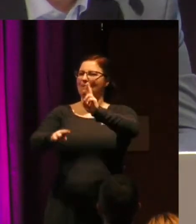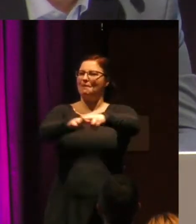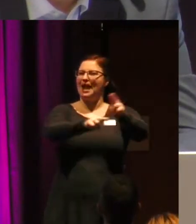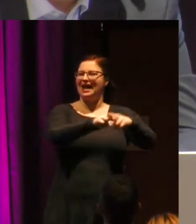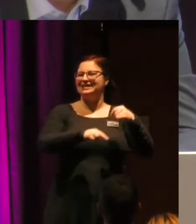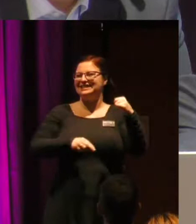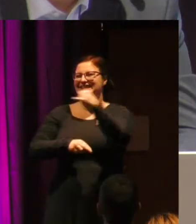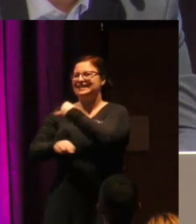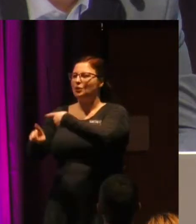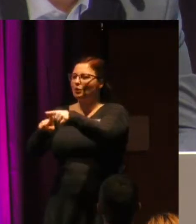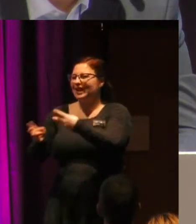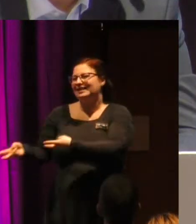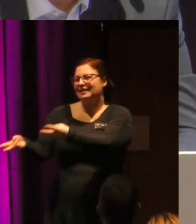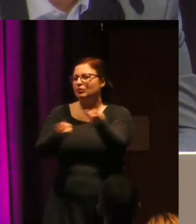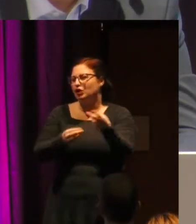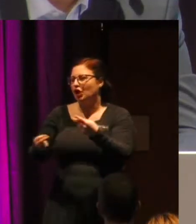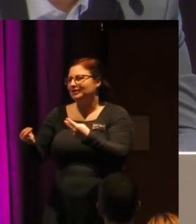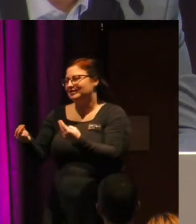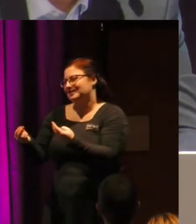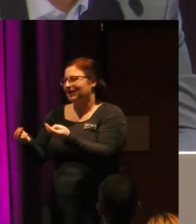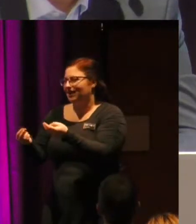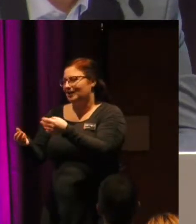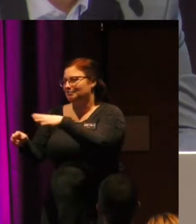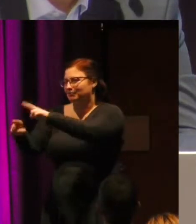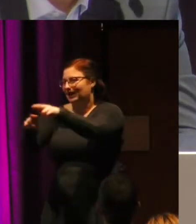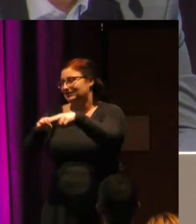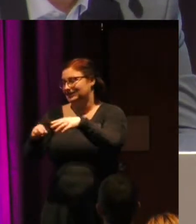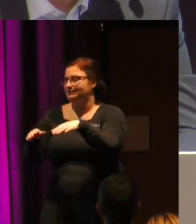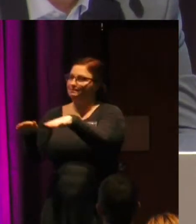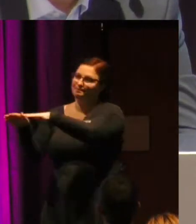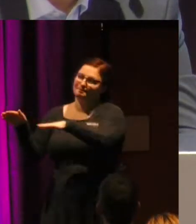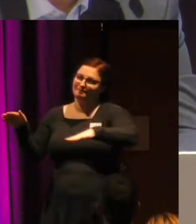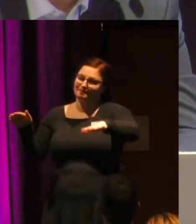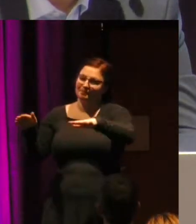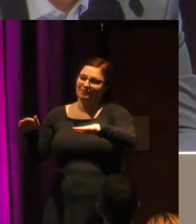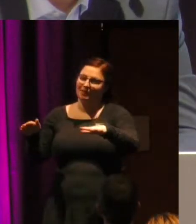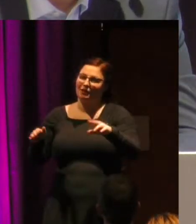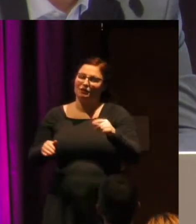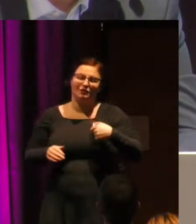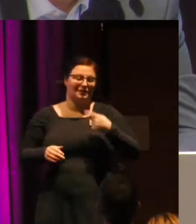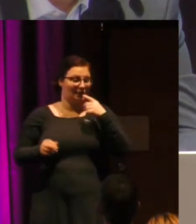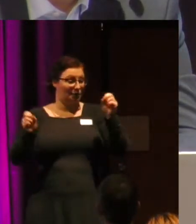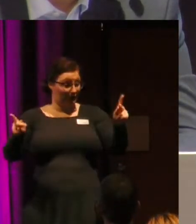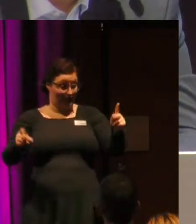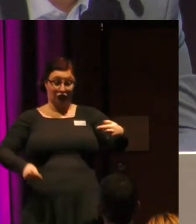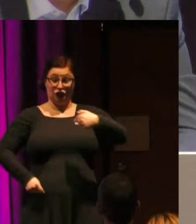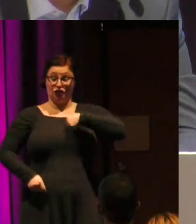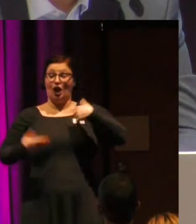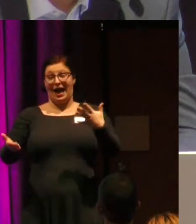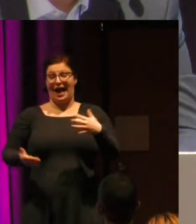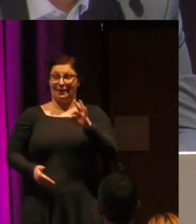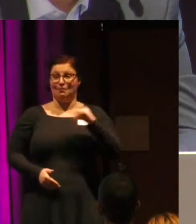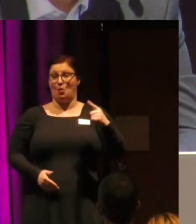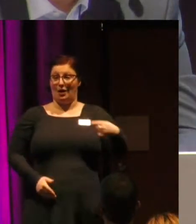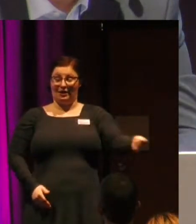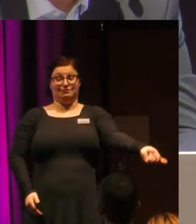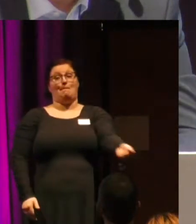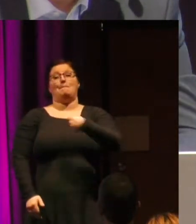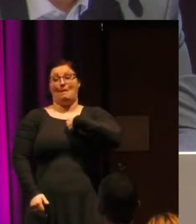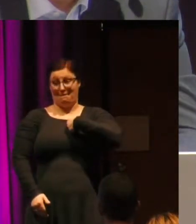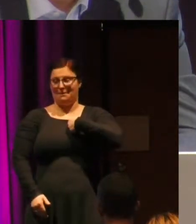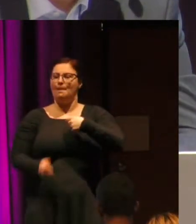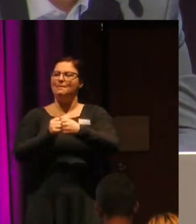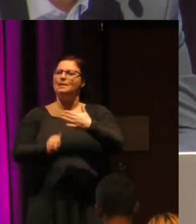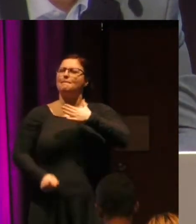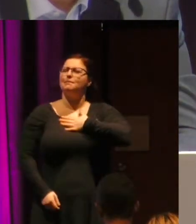democratic arena. So for me, it felt, how to say, okay, I'm a target, but it's